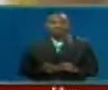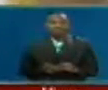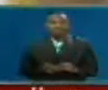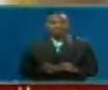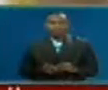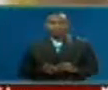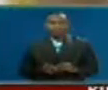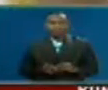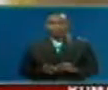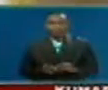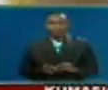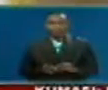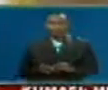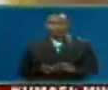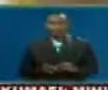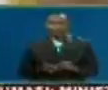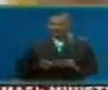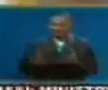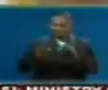to